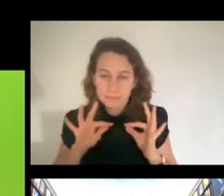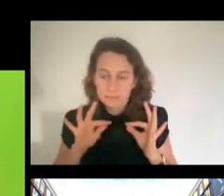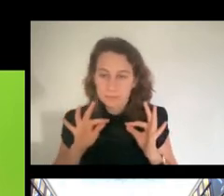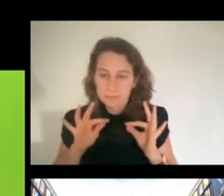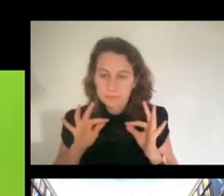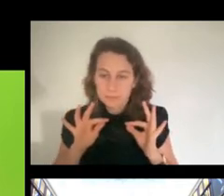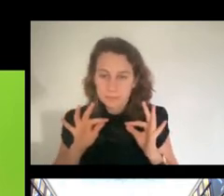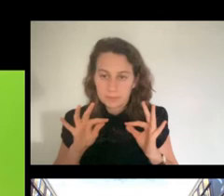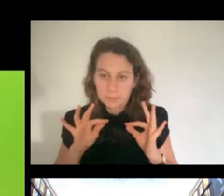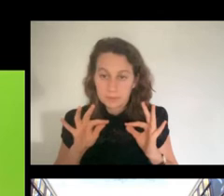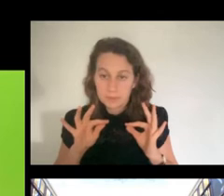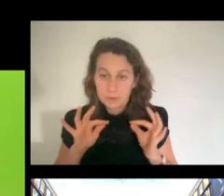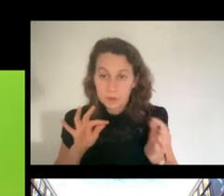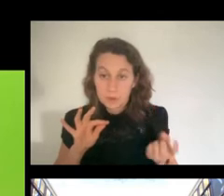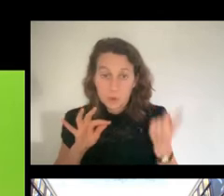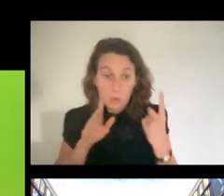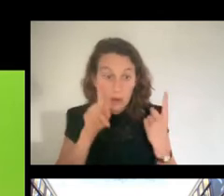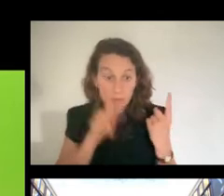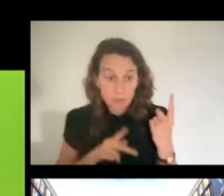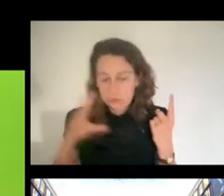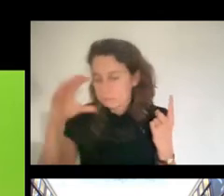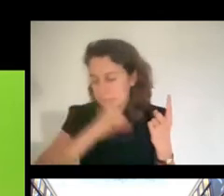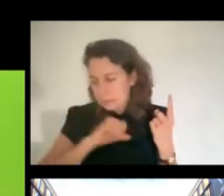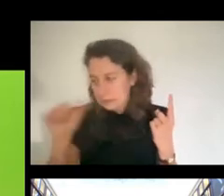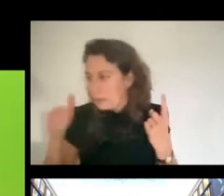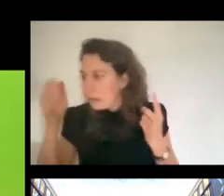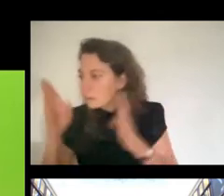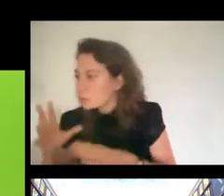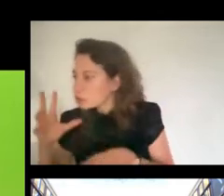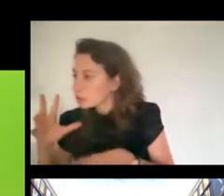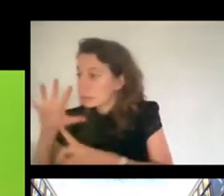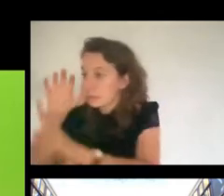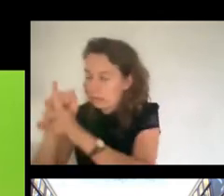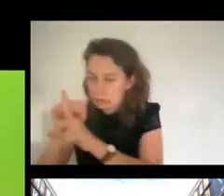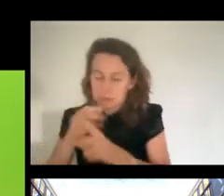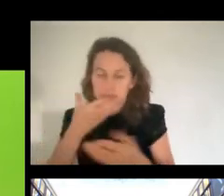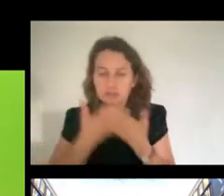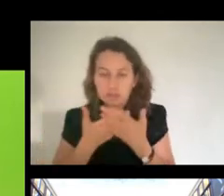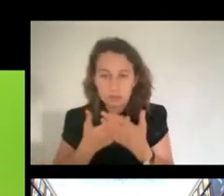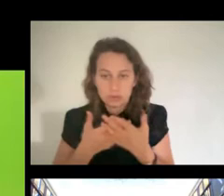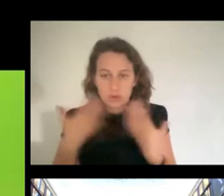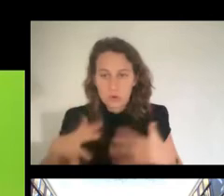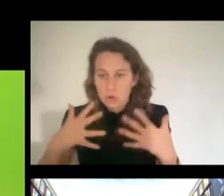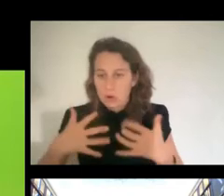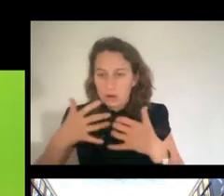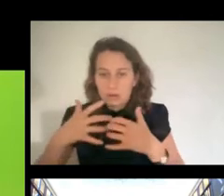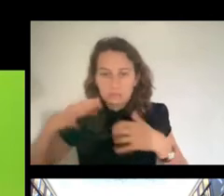one person doesn't think the other one does, and, you know, vice versa, we fill it in. So it's a really rewarding